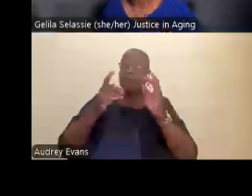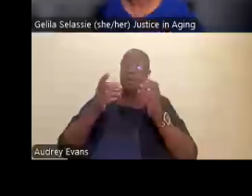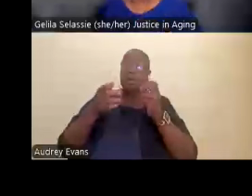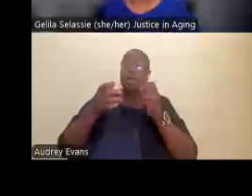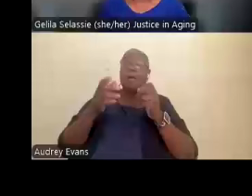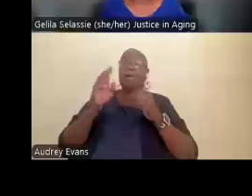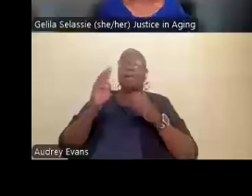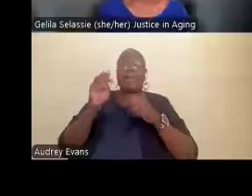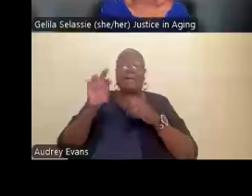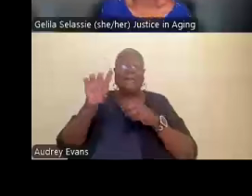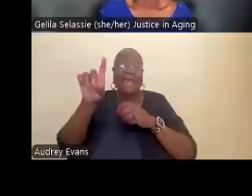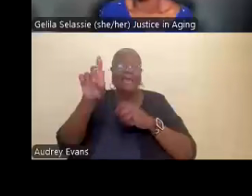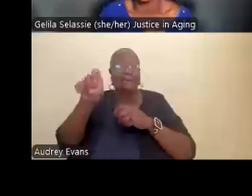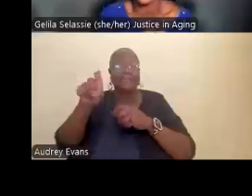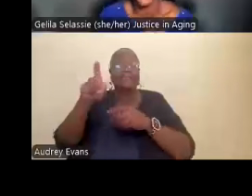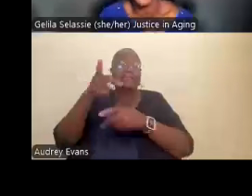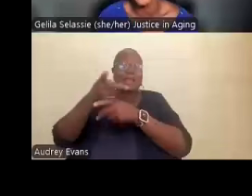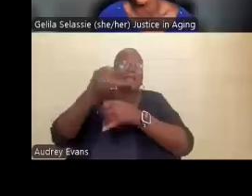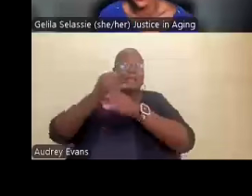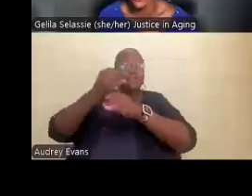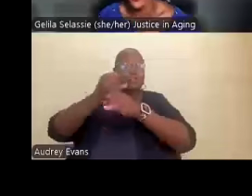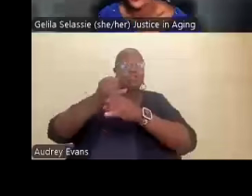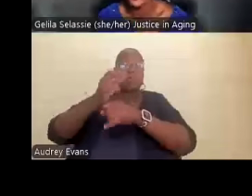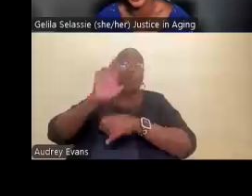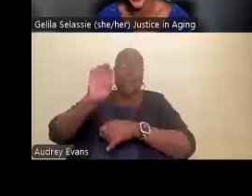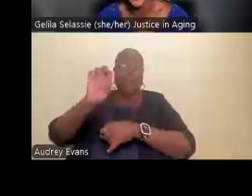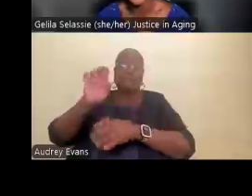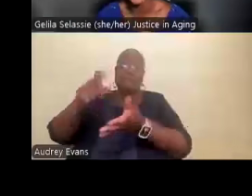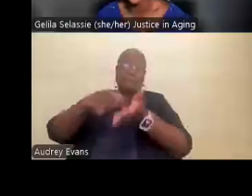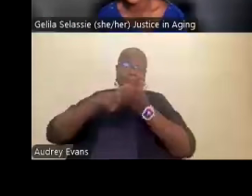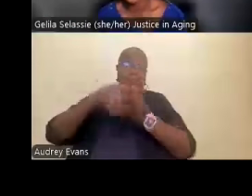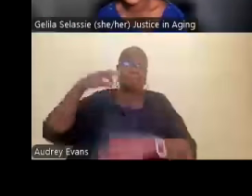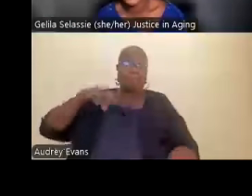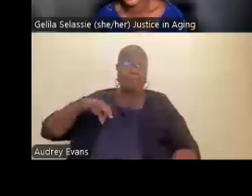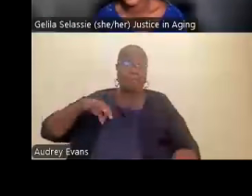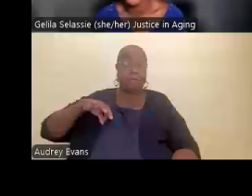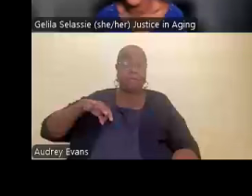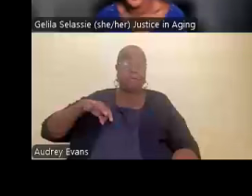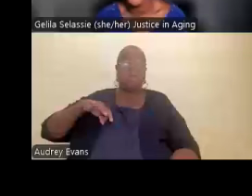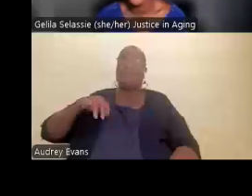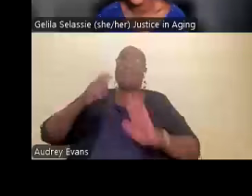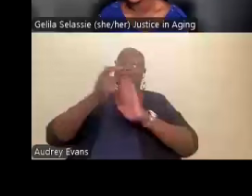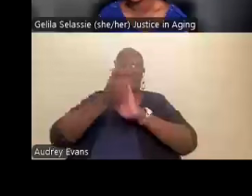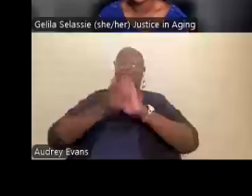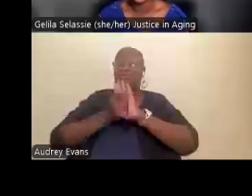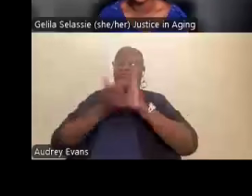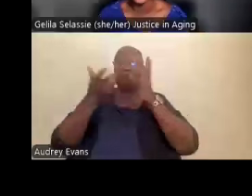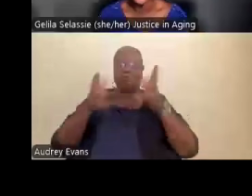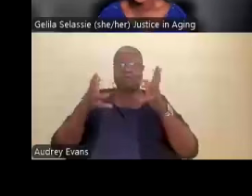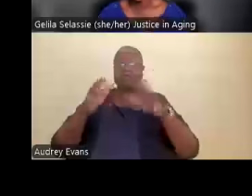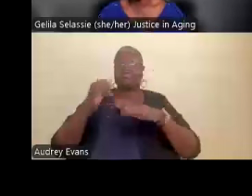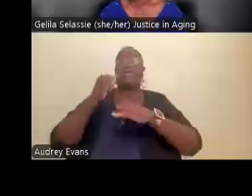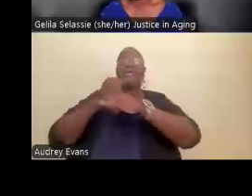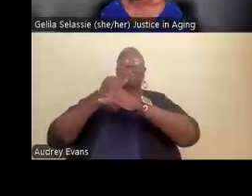Medicaid must cover institutional care as a mandatory benefit. So it's required under the statute. And institutional